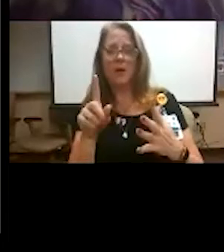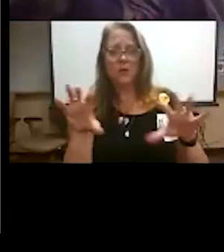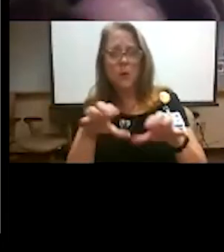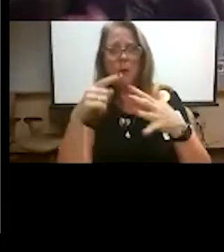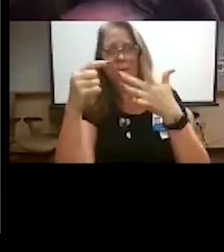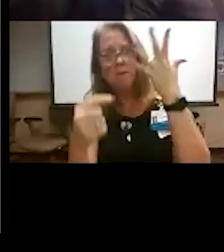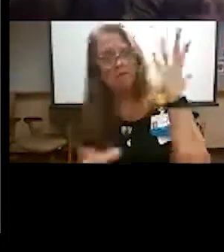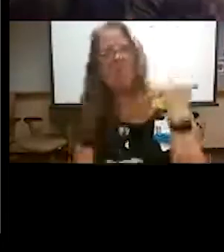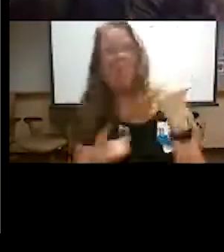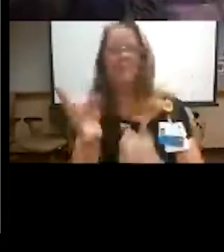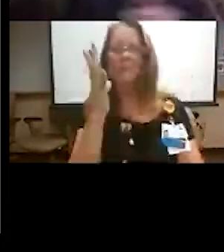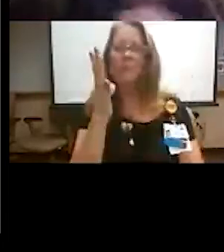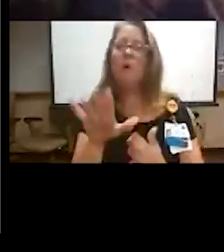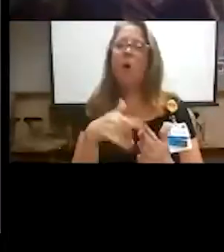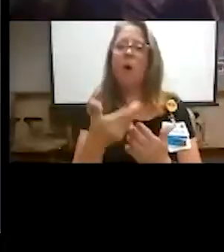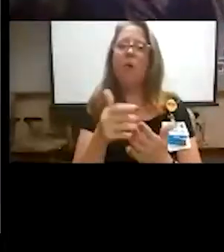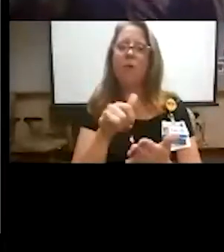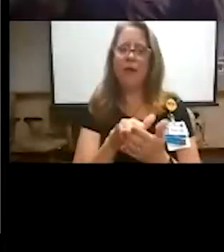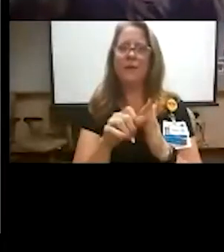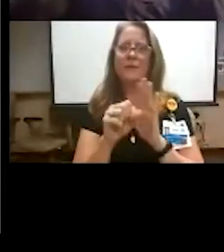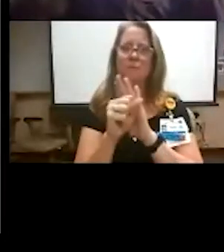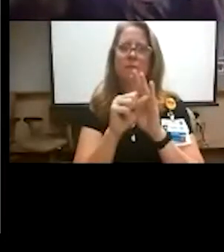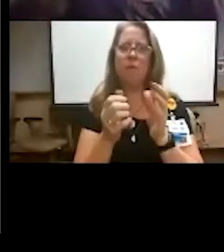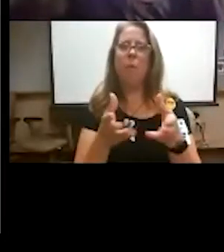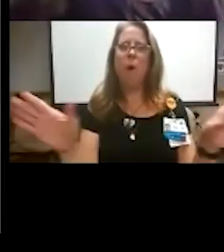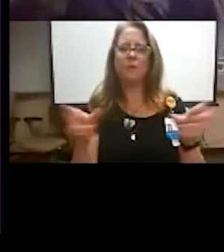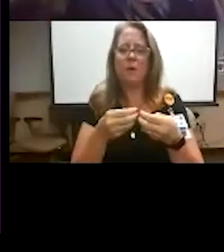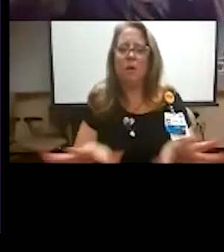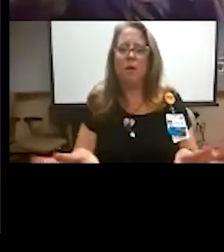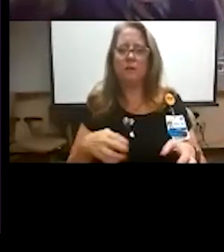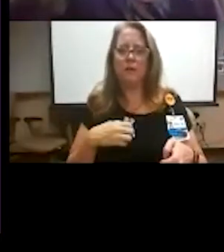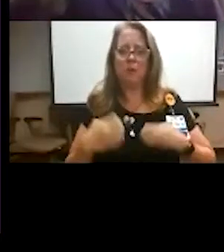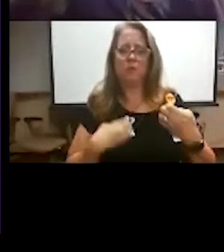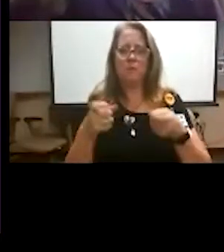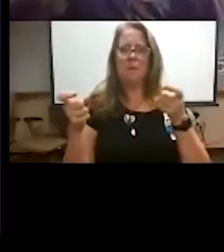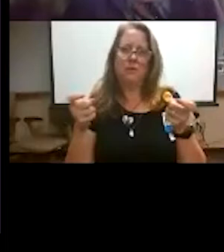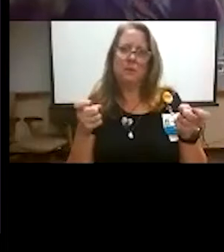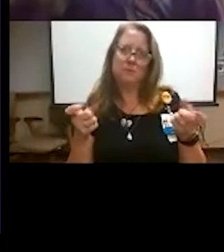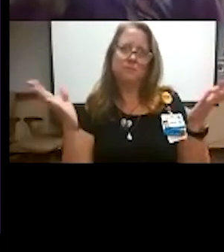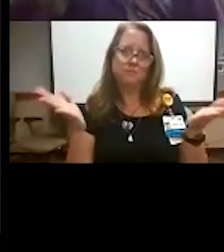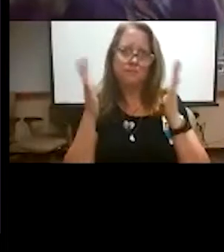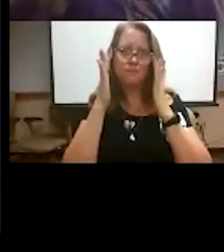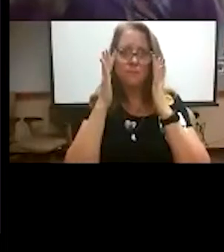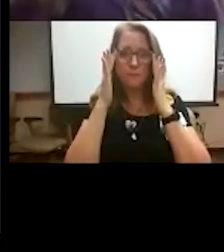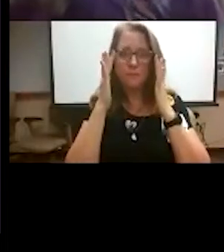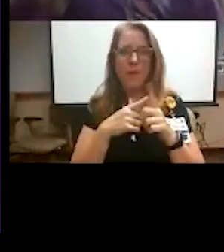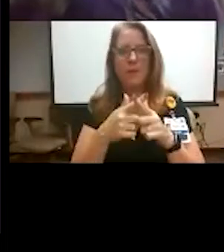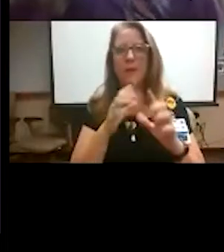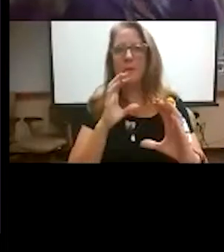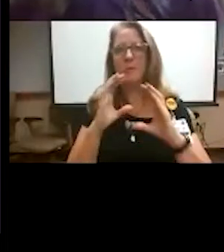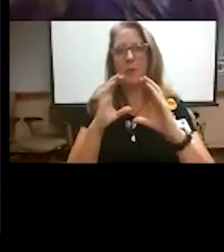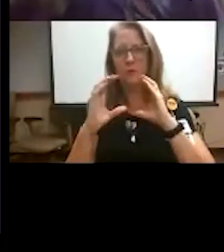that is a symptomatic of a widespread loss of emotional management. And then there's